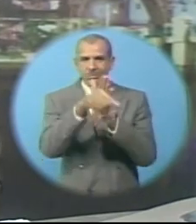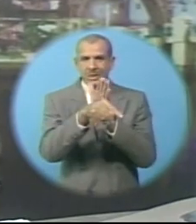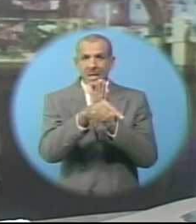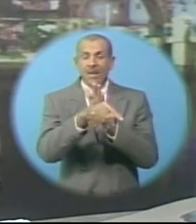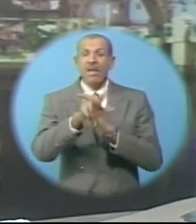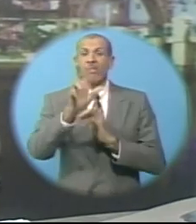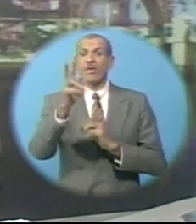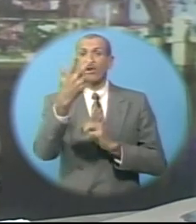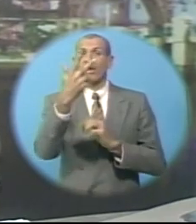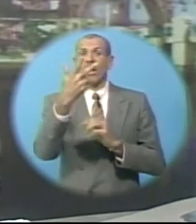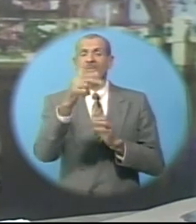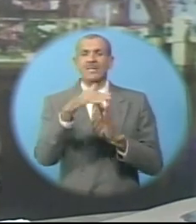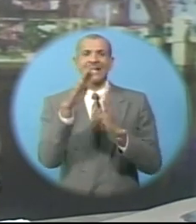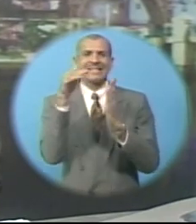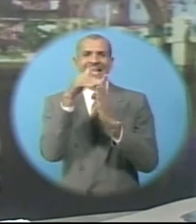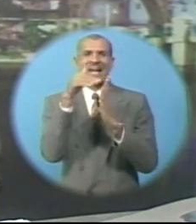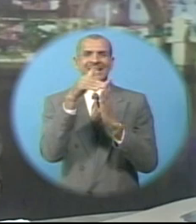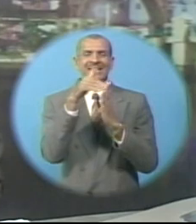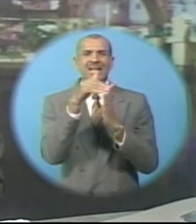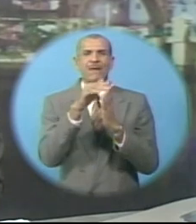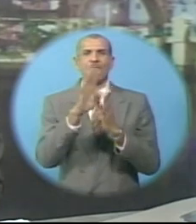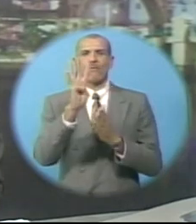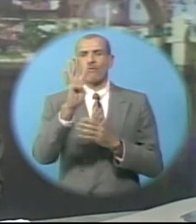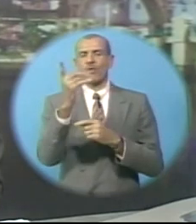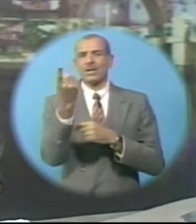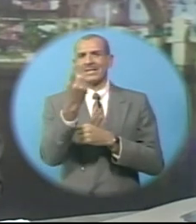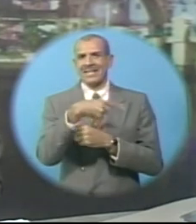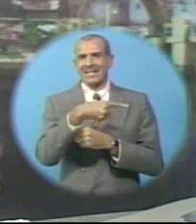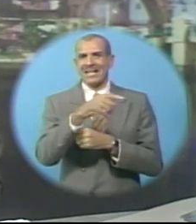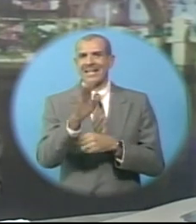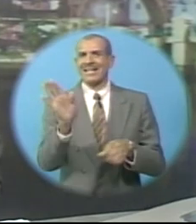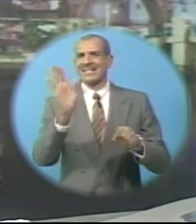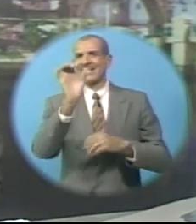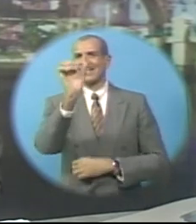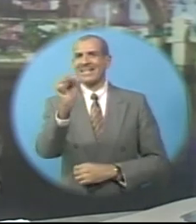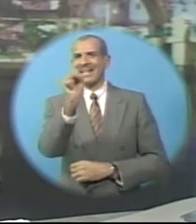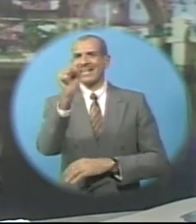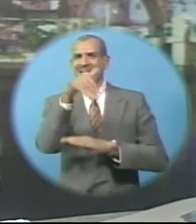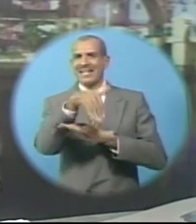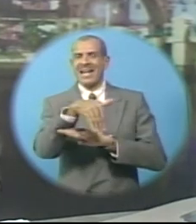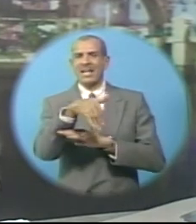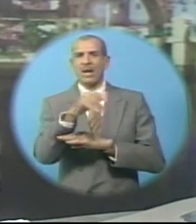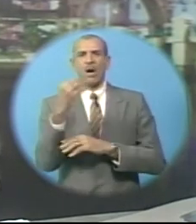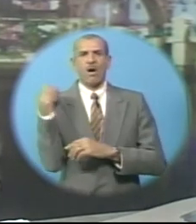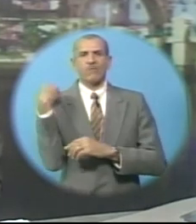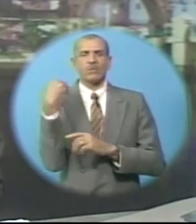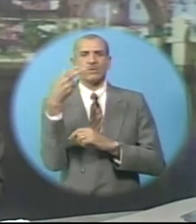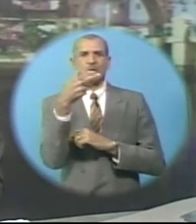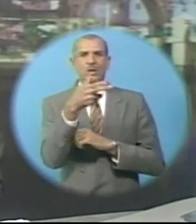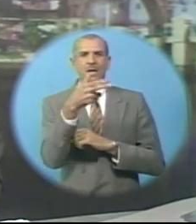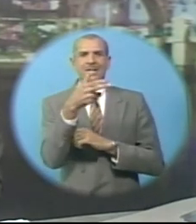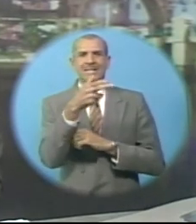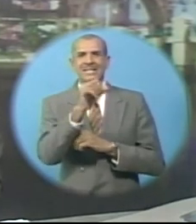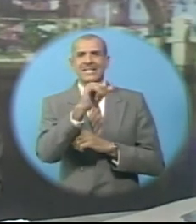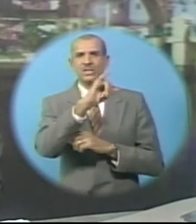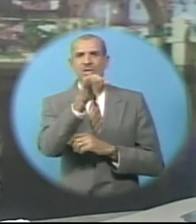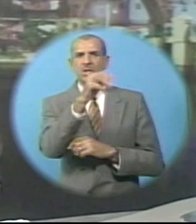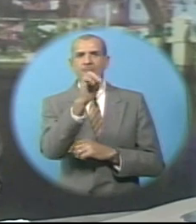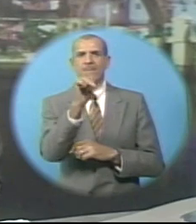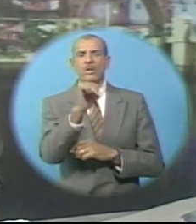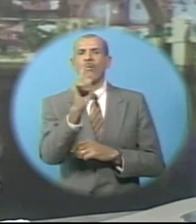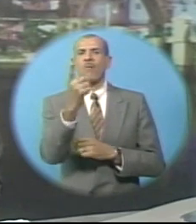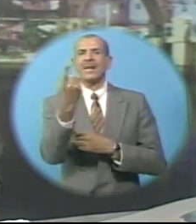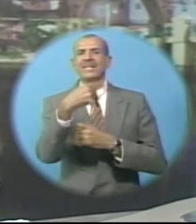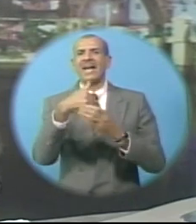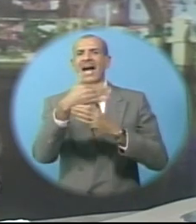officer to have been attacked in 4 days. On Saturday night, an officer was shot and injured in St. James. The shooting happened a day